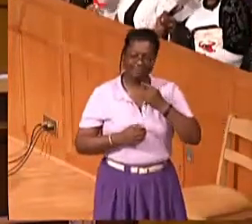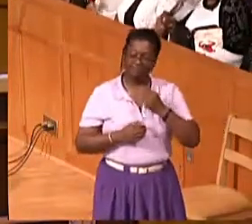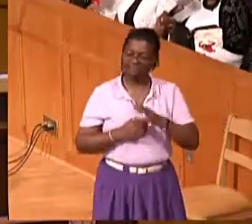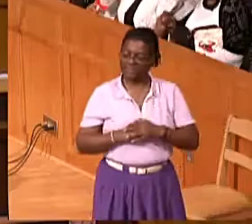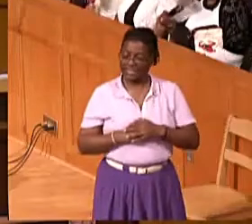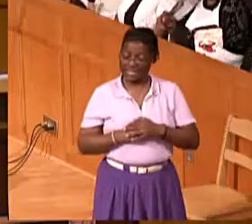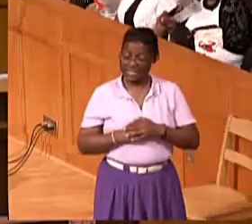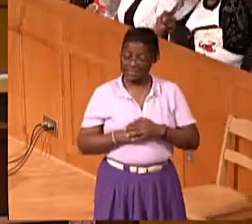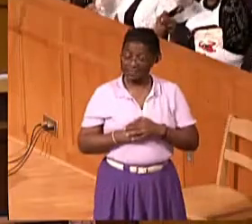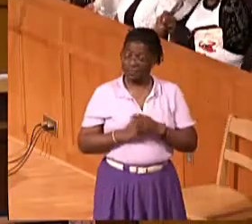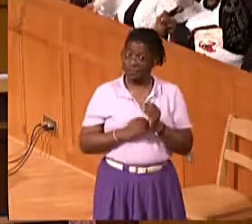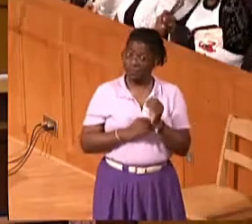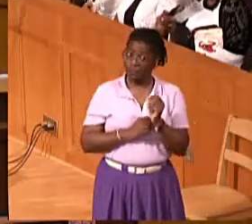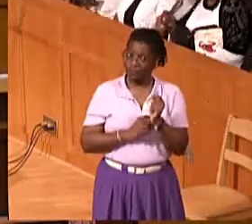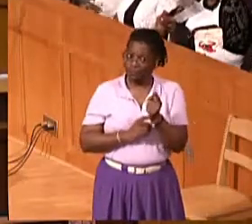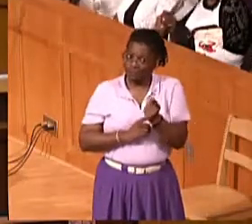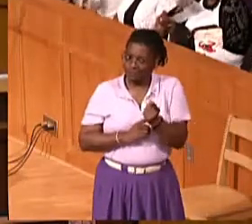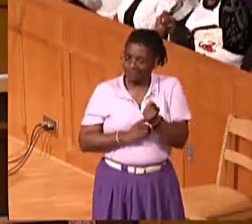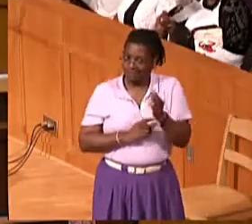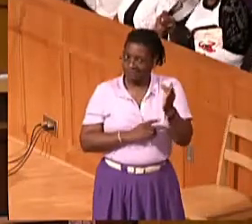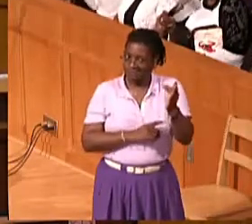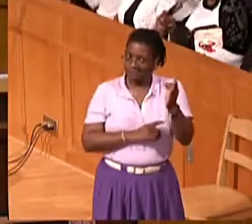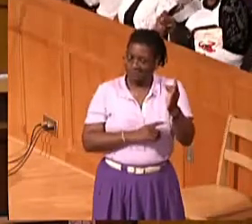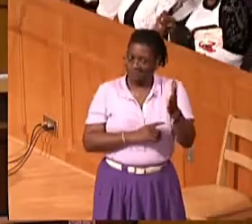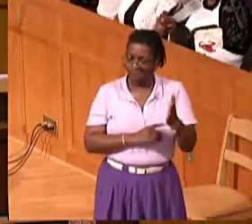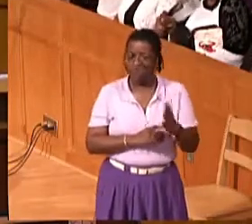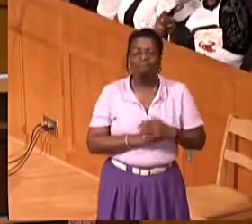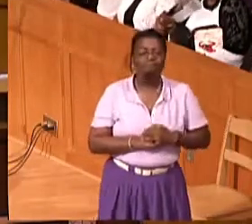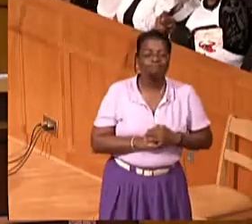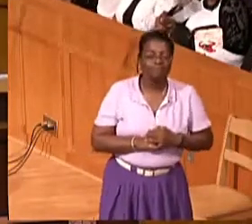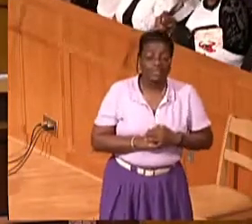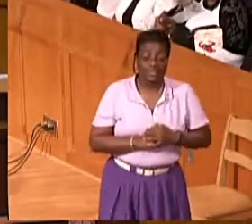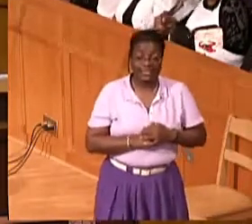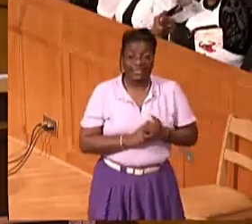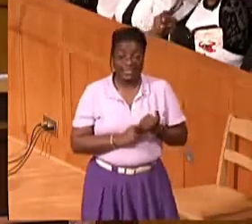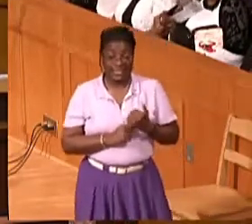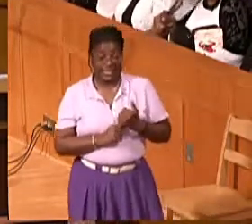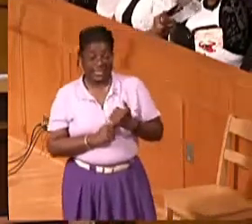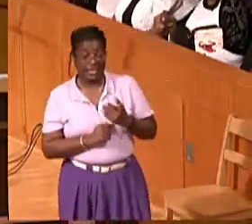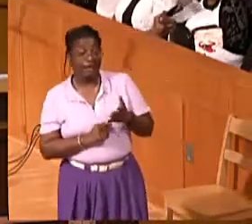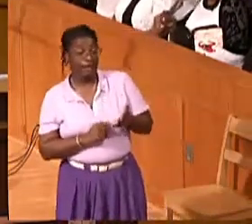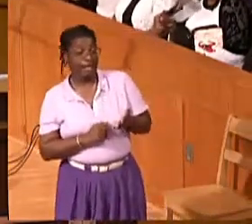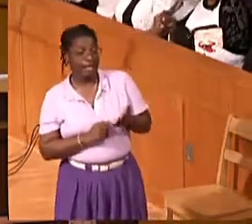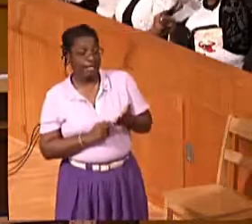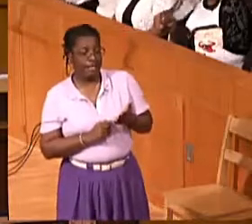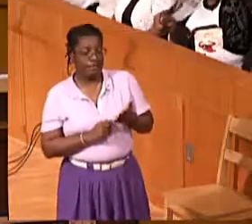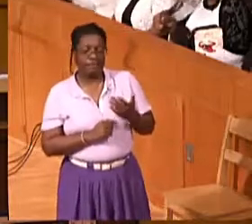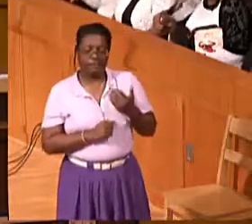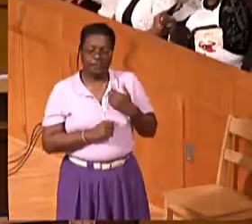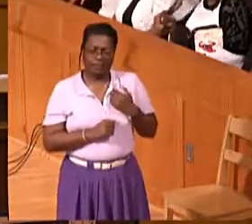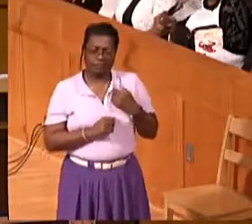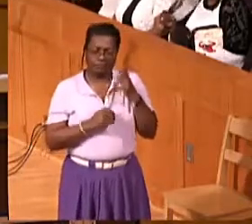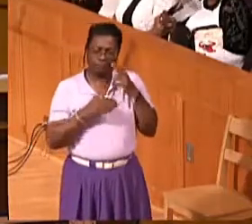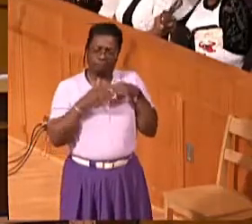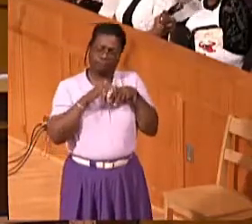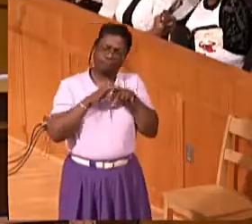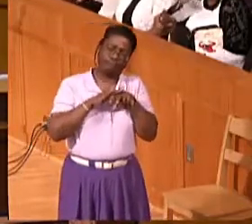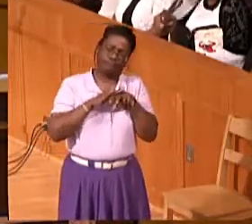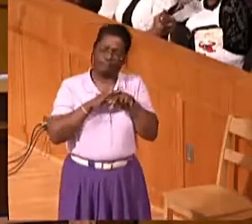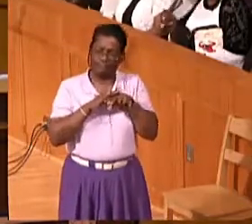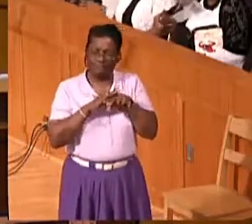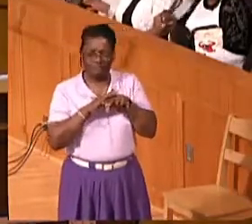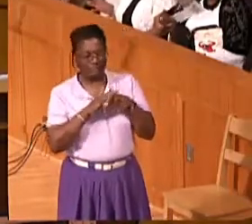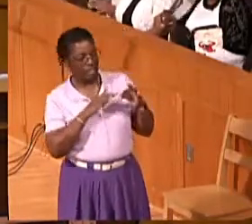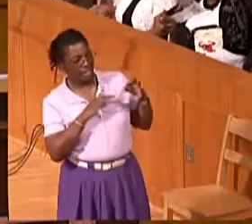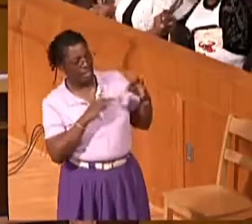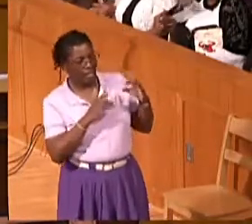of here. But let me just go ahead and tell you, I came with a premeditated shout. Yeah, me too. Me too. Amen.